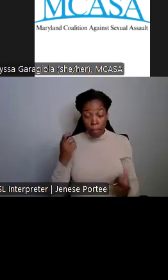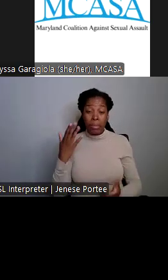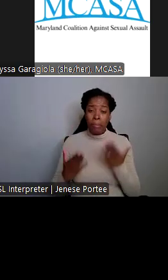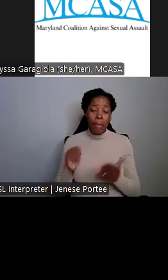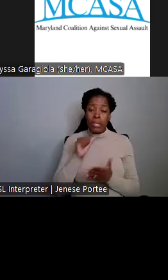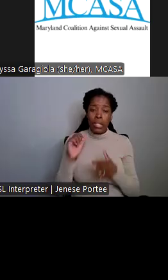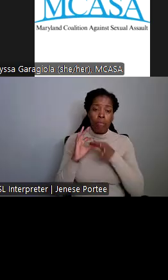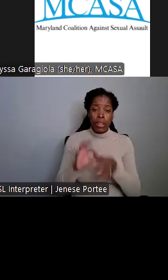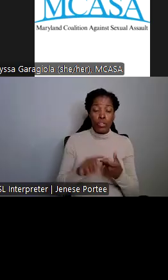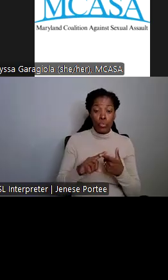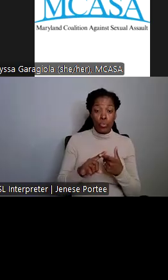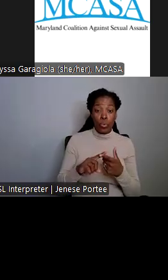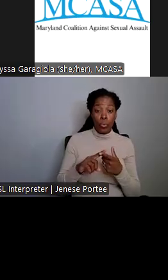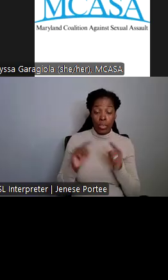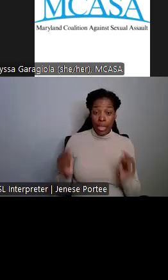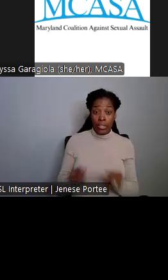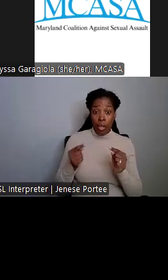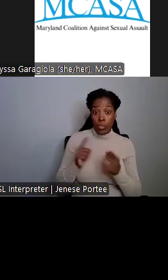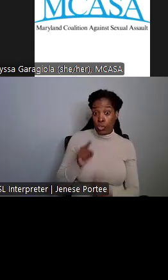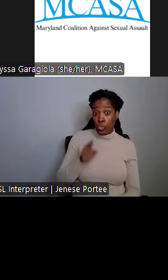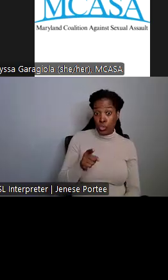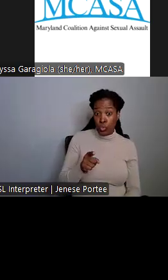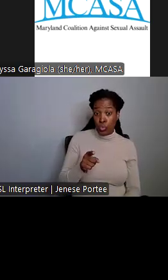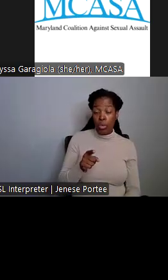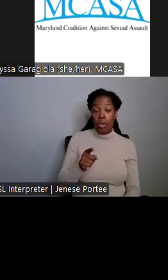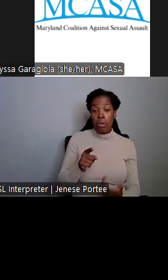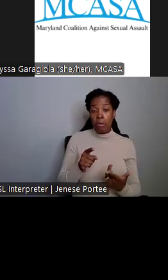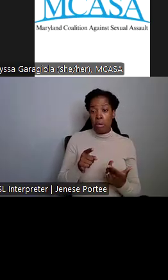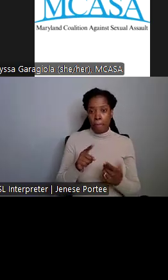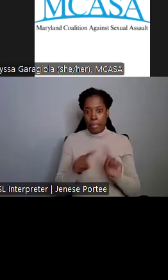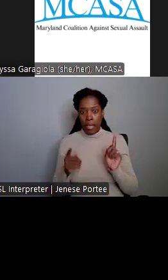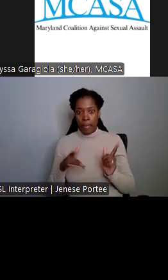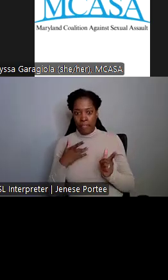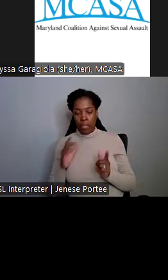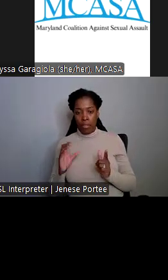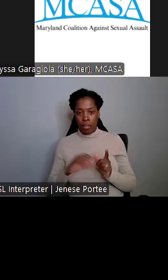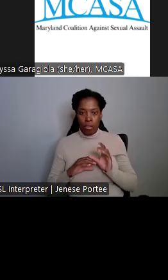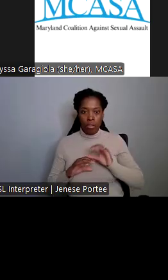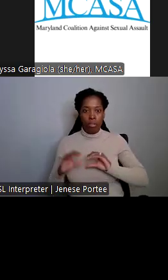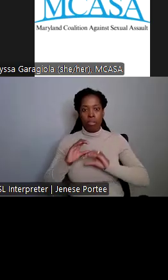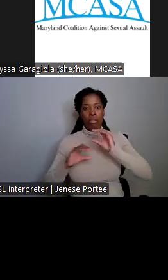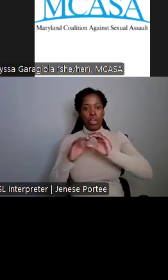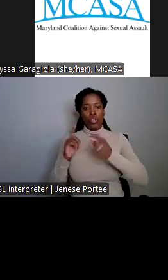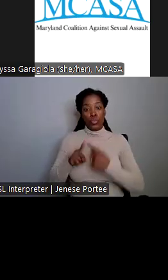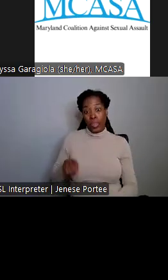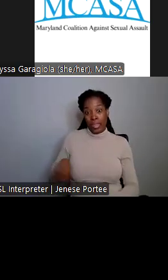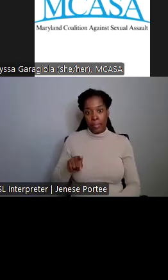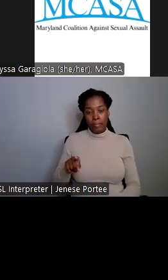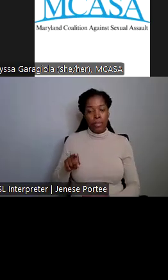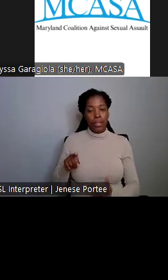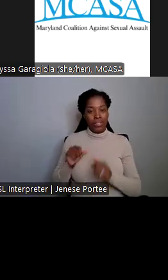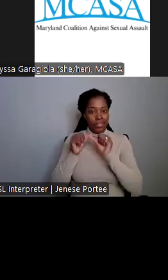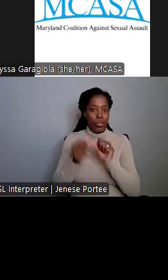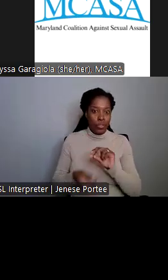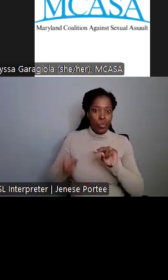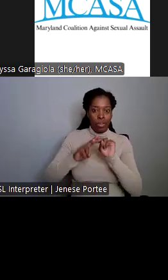may feel very compounding to them and continue to compound the traumas that have already impacted their life. So